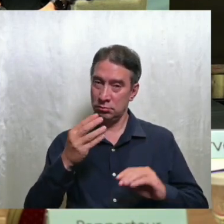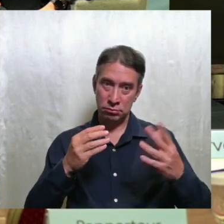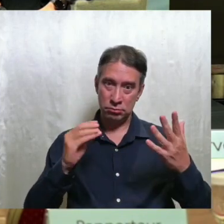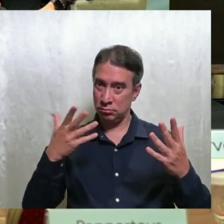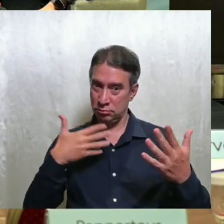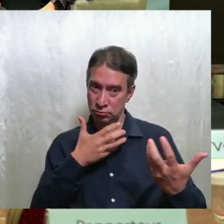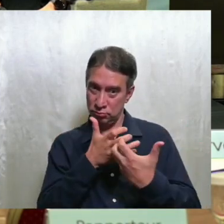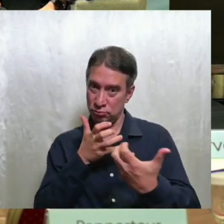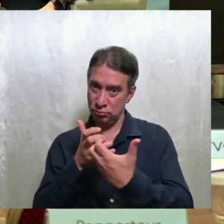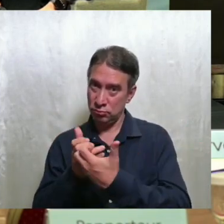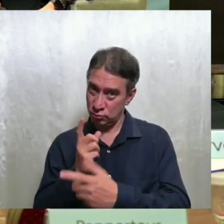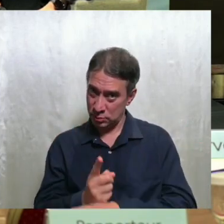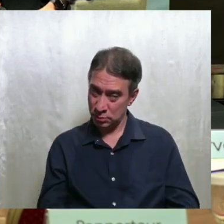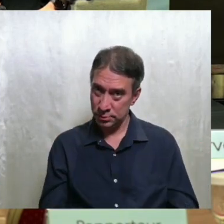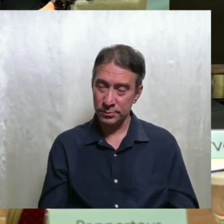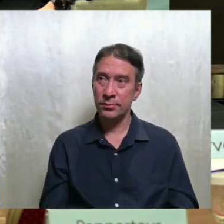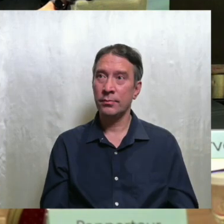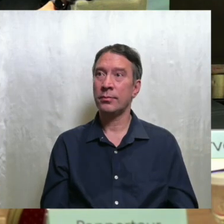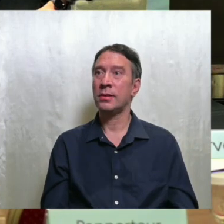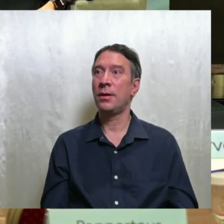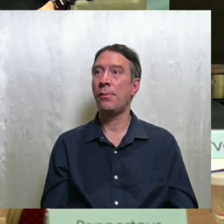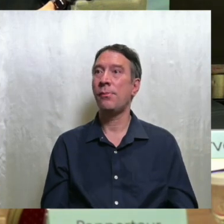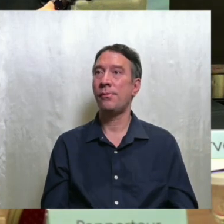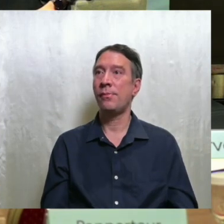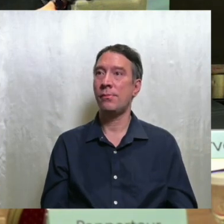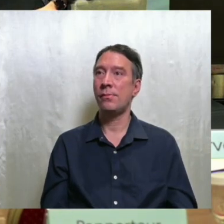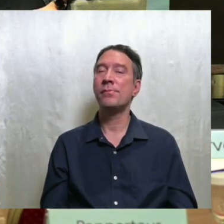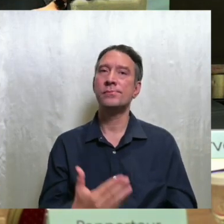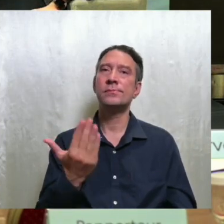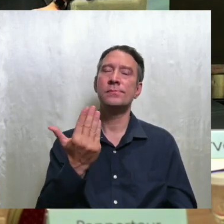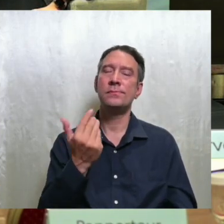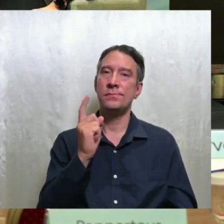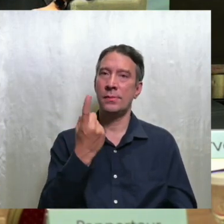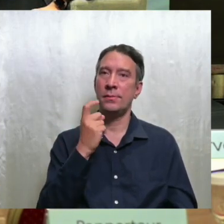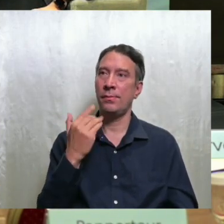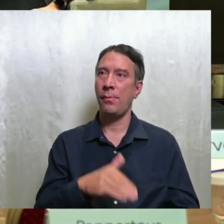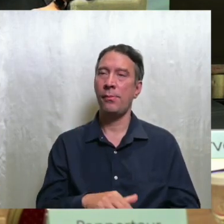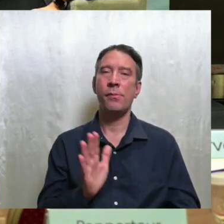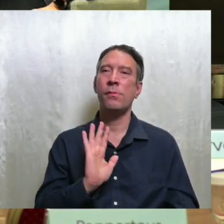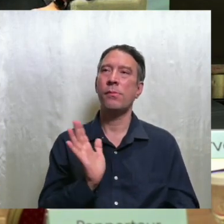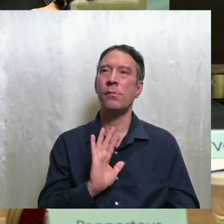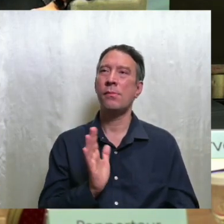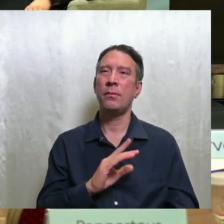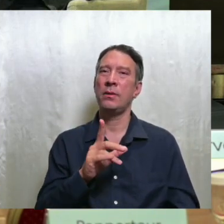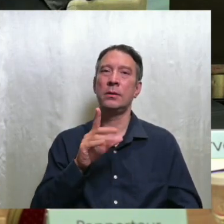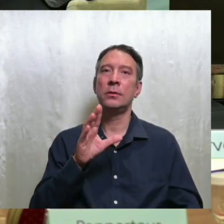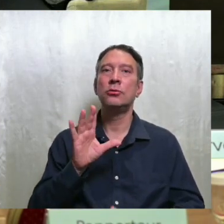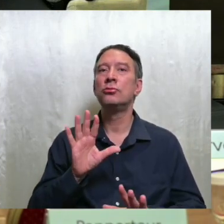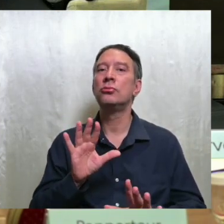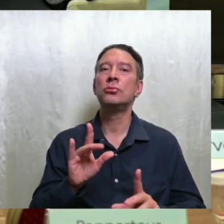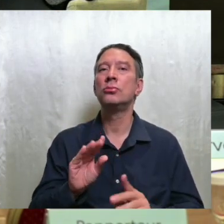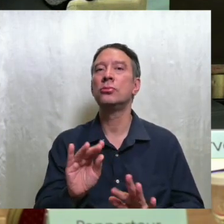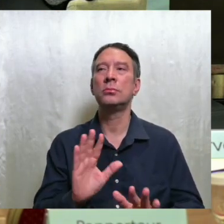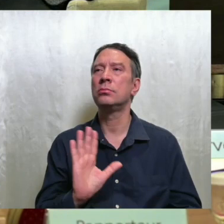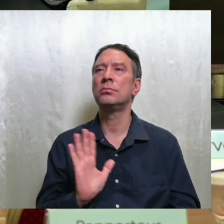the first one, no, motivation does not directly relate to the feedback, but feedback is definitely